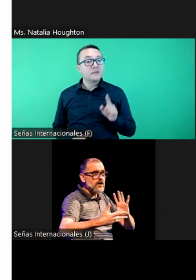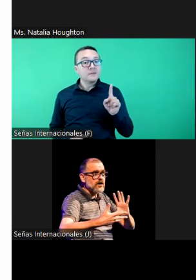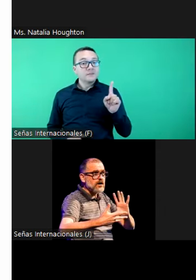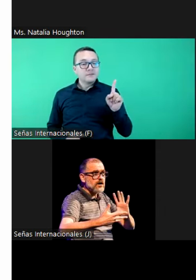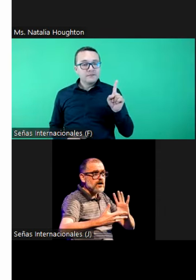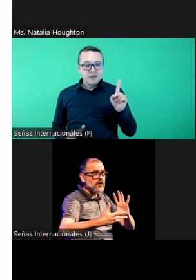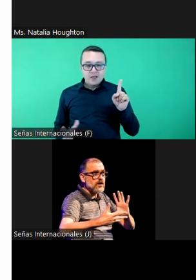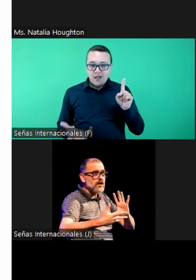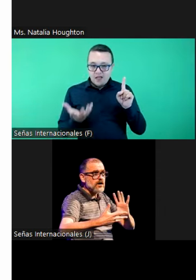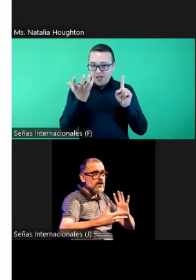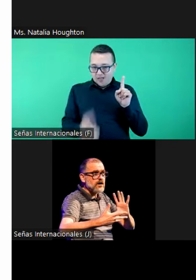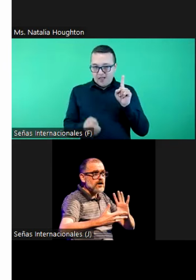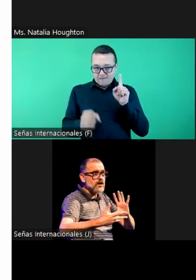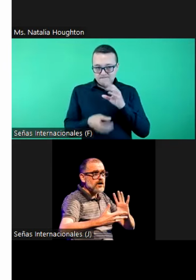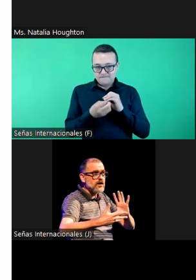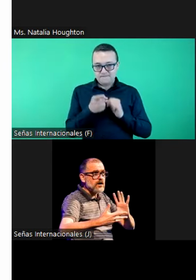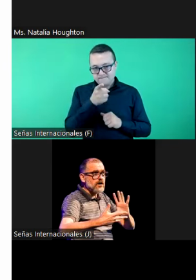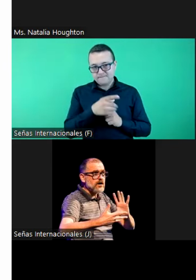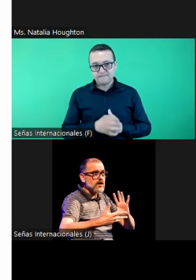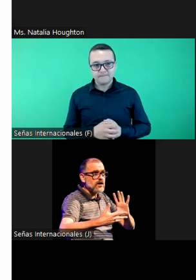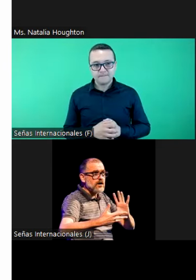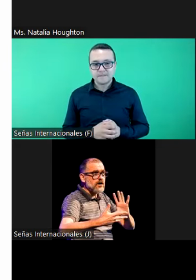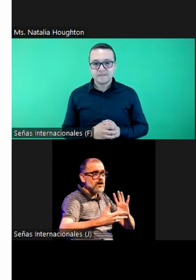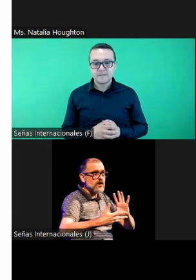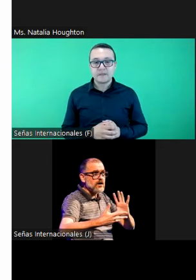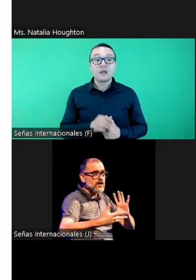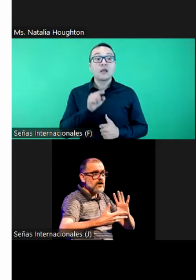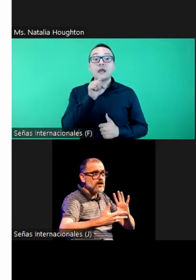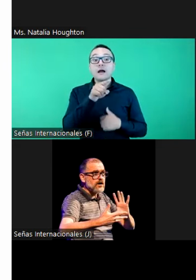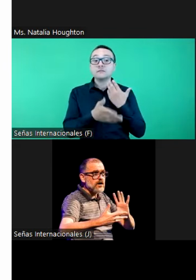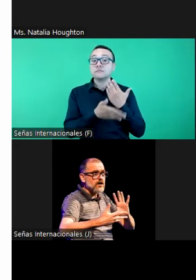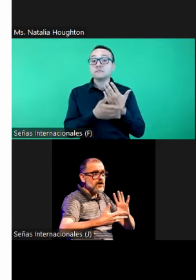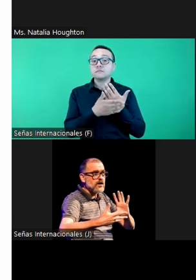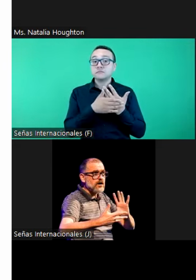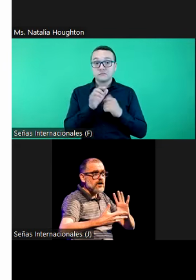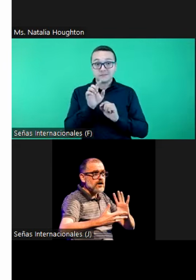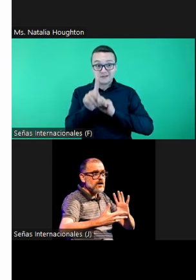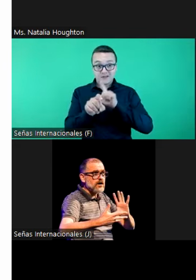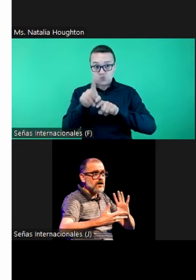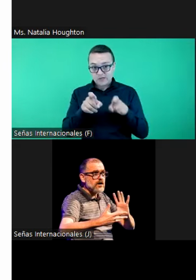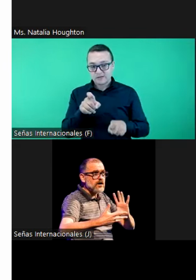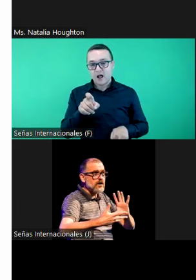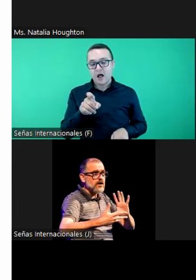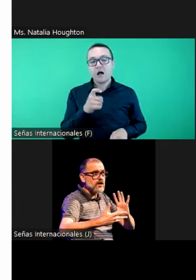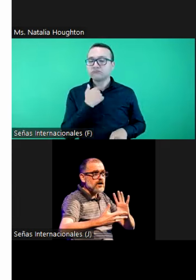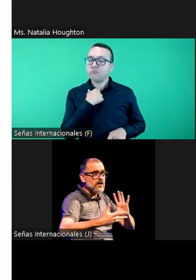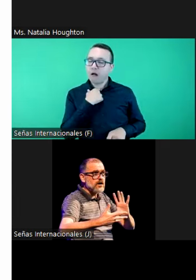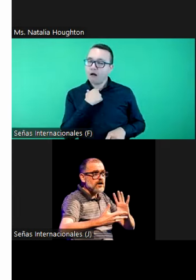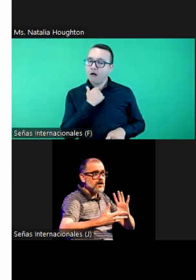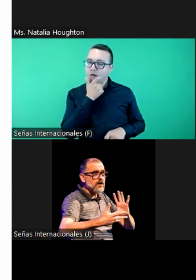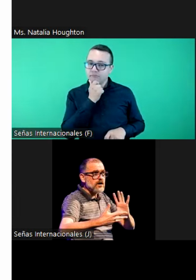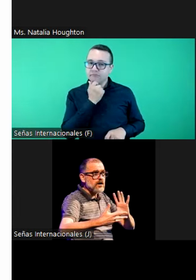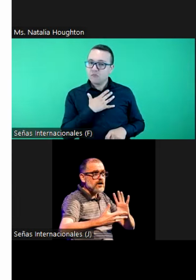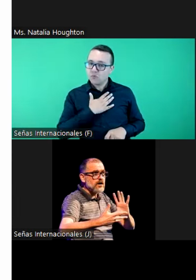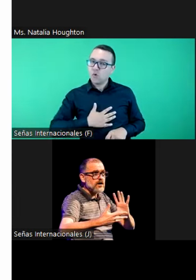another component in this poll that also we would also like to